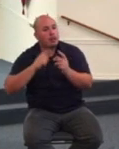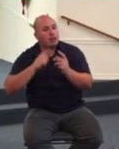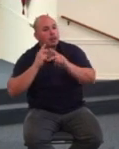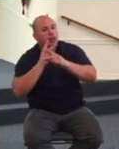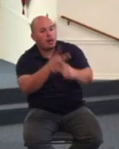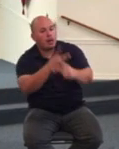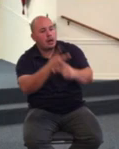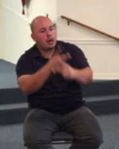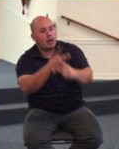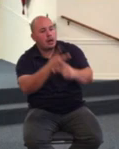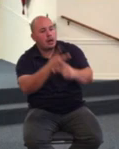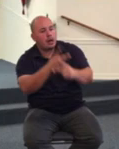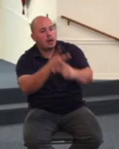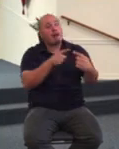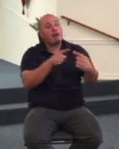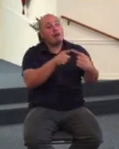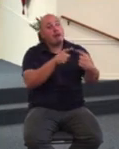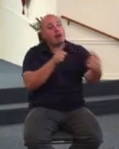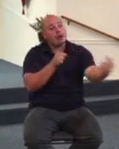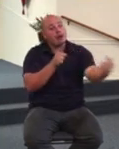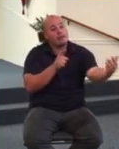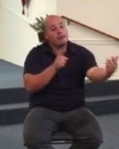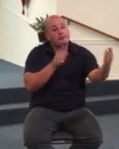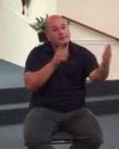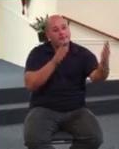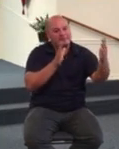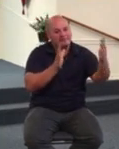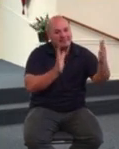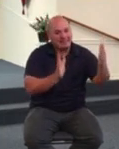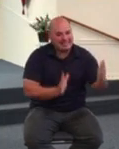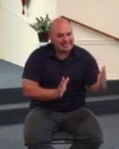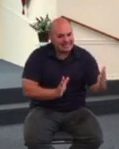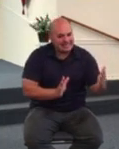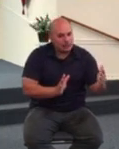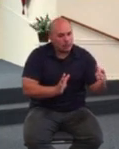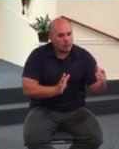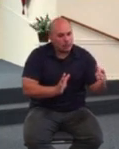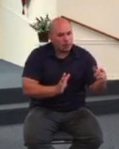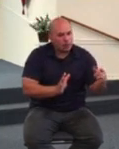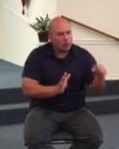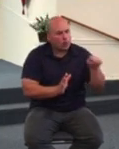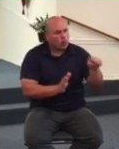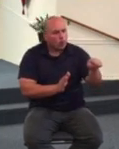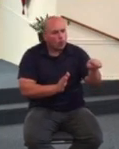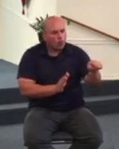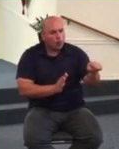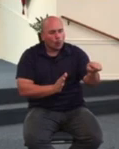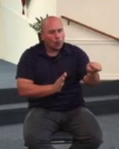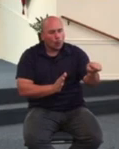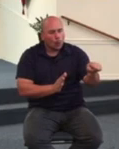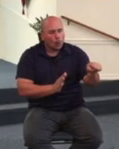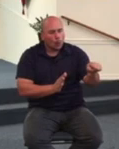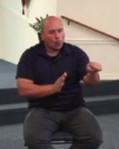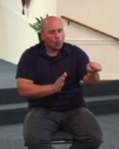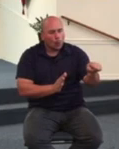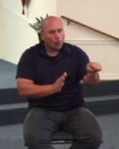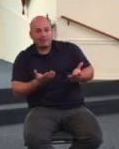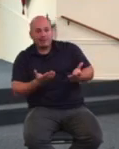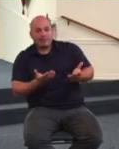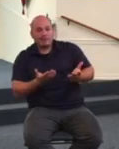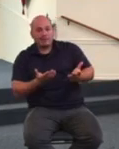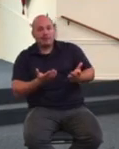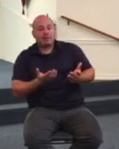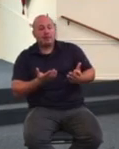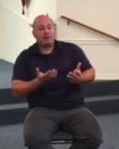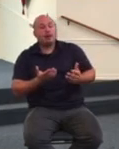do good to them, and lend to them without expecting to get anything back. Then your reward will be great, and you will be children